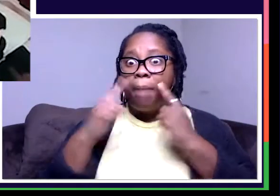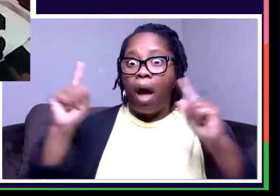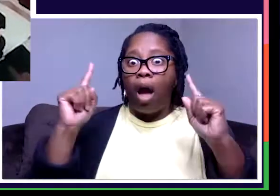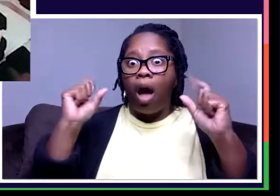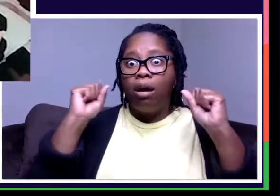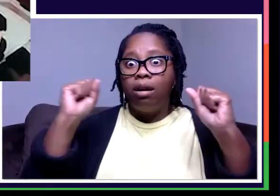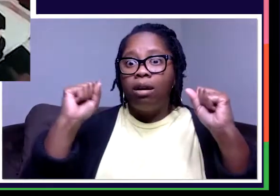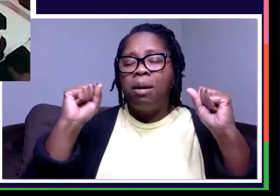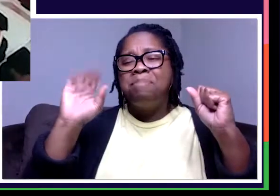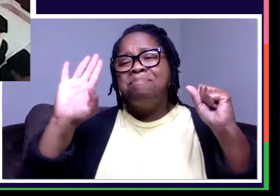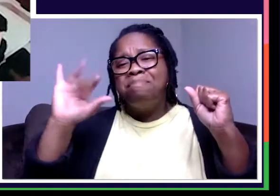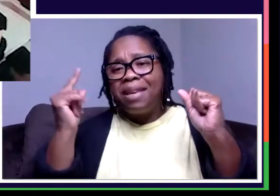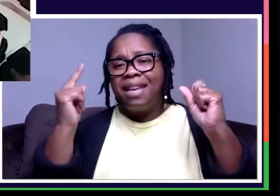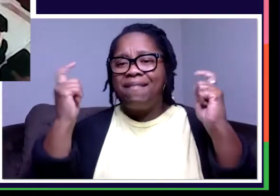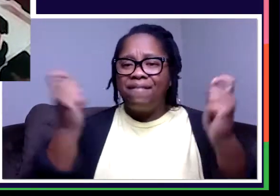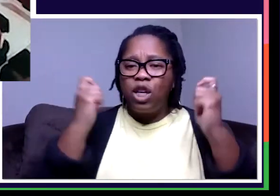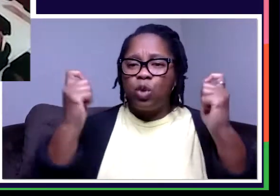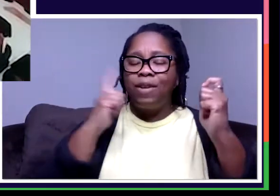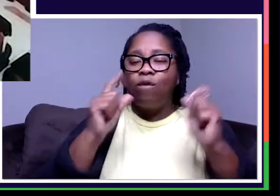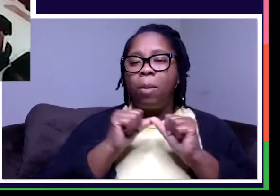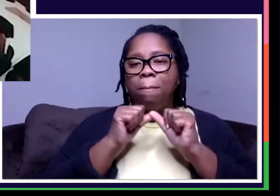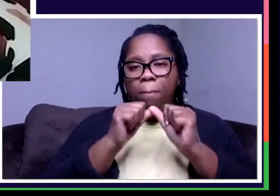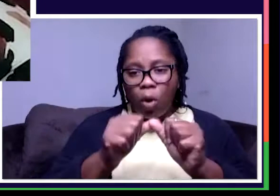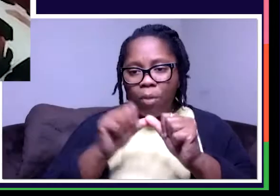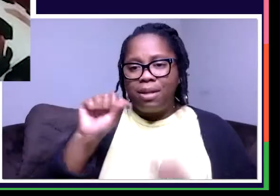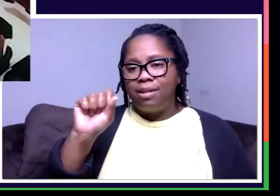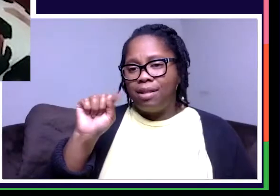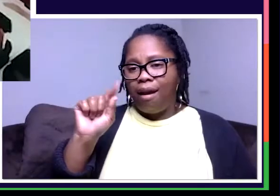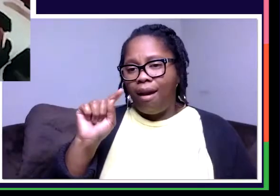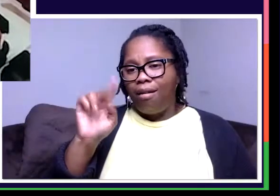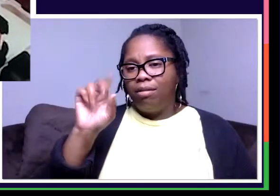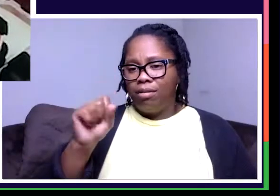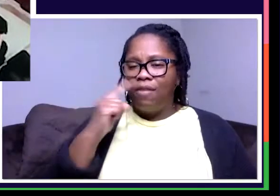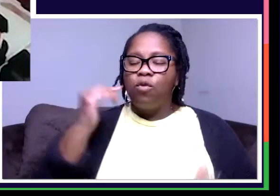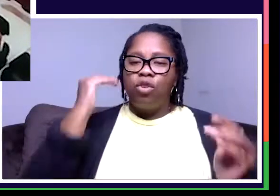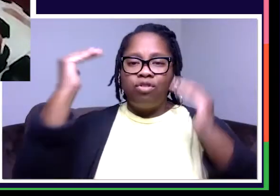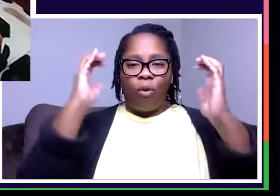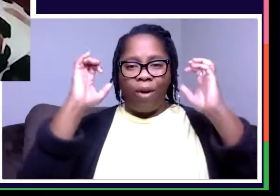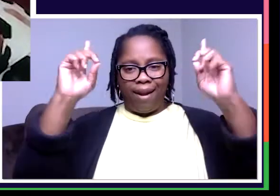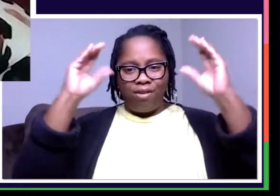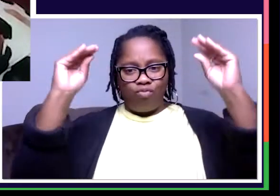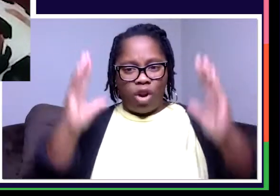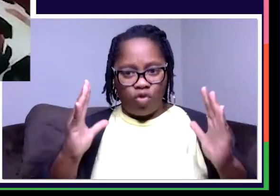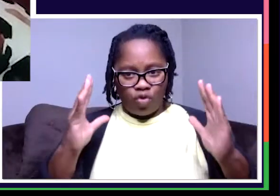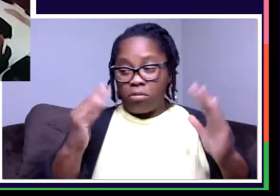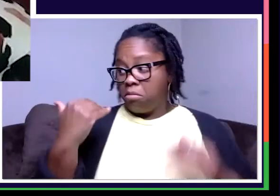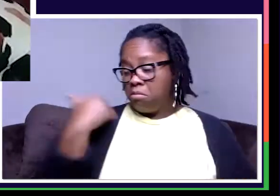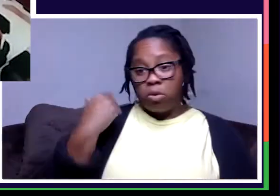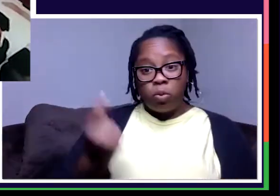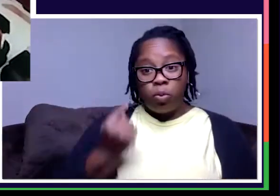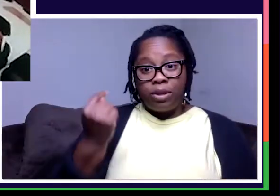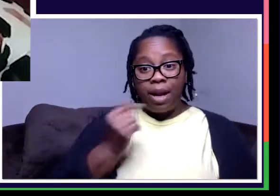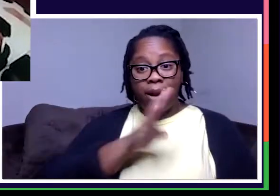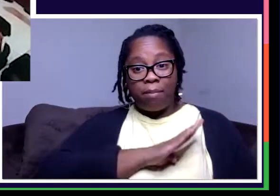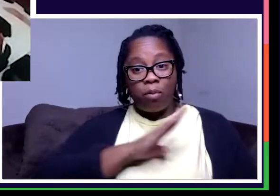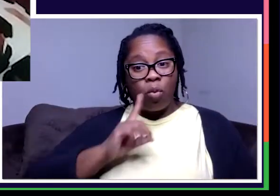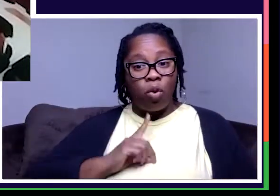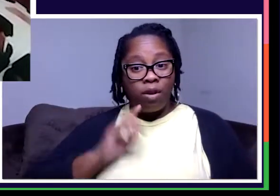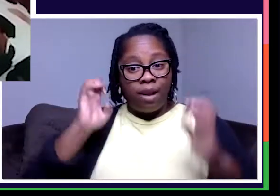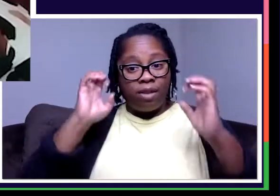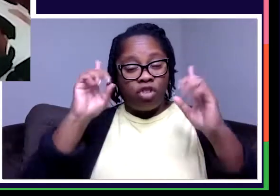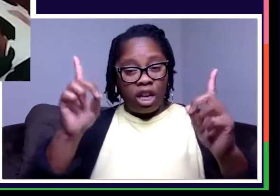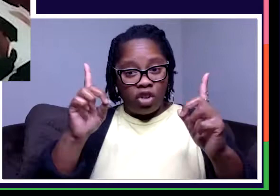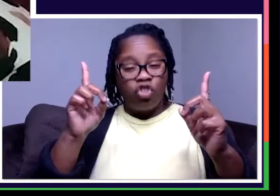they have scored a big victory on permanent status for adult ed instructors. On Tuesday,